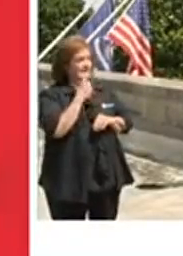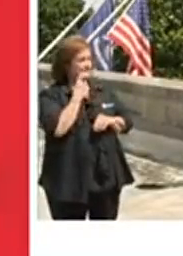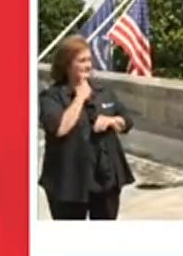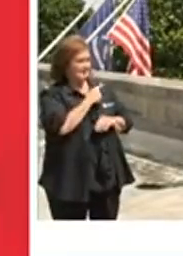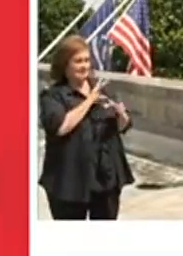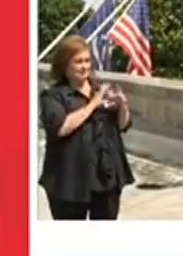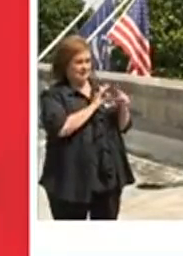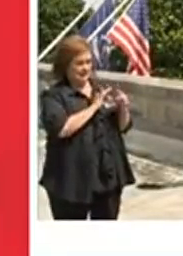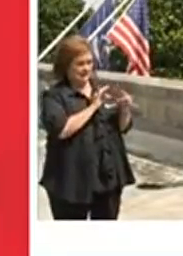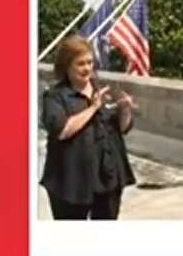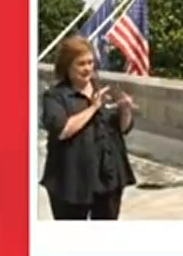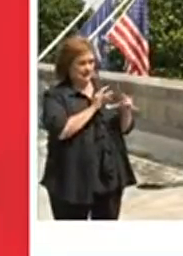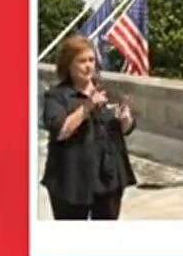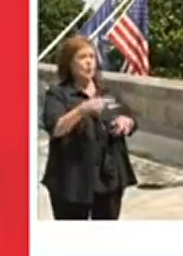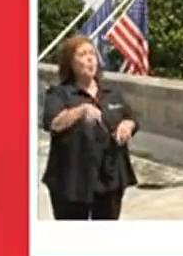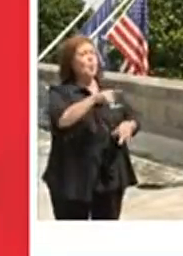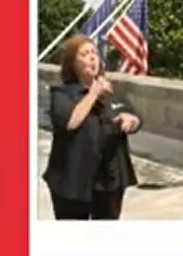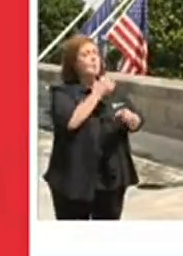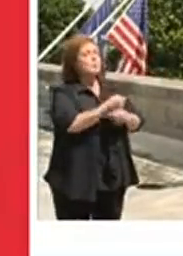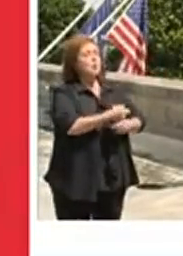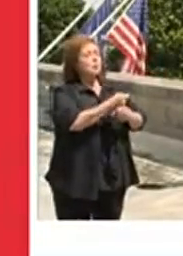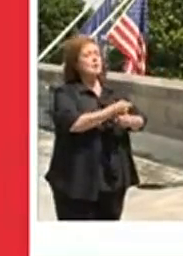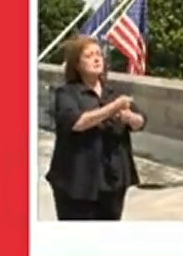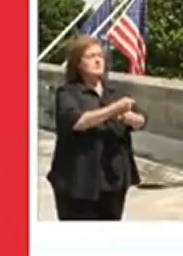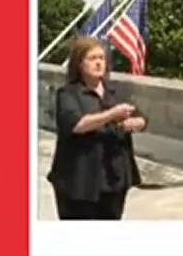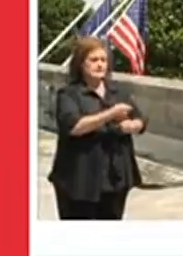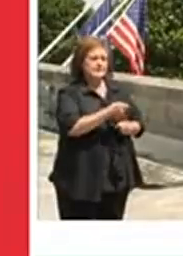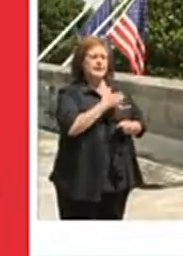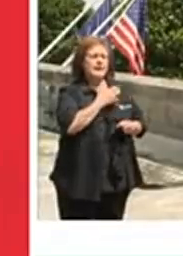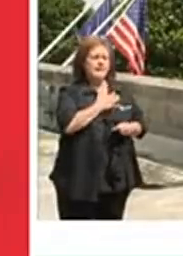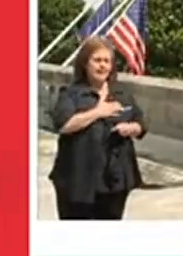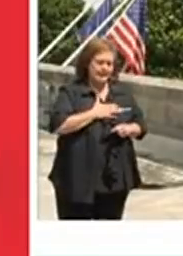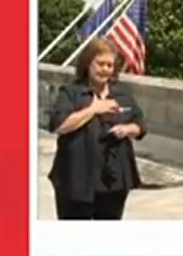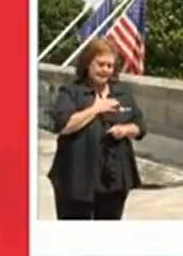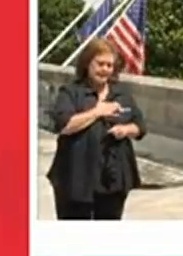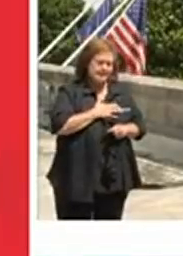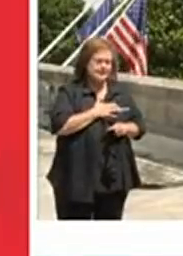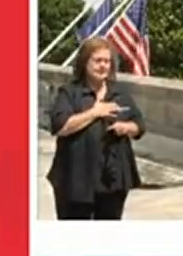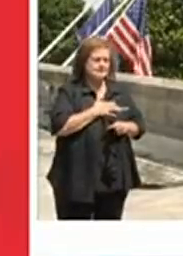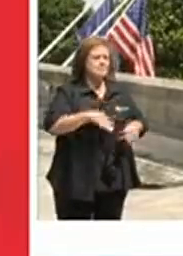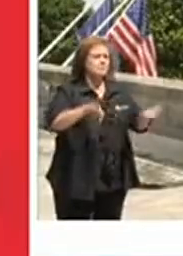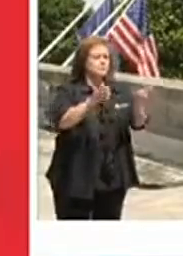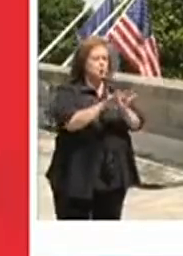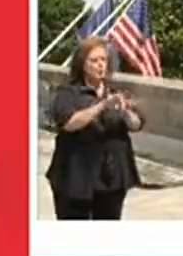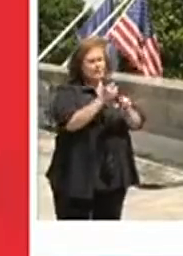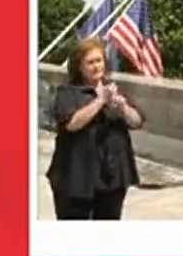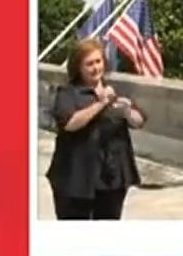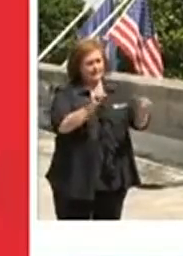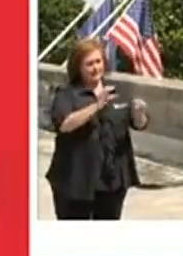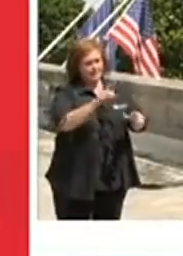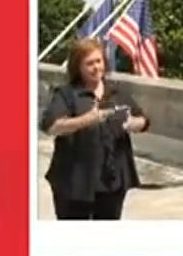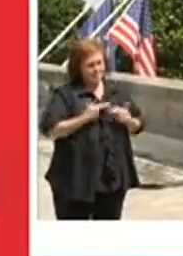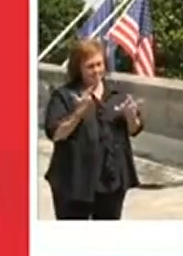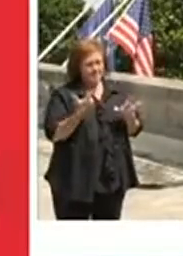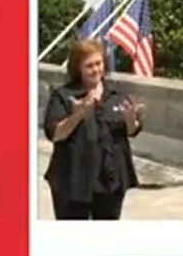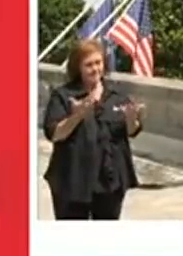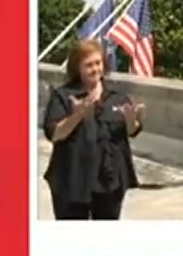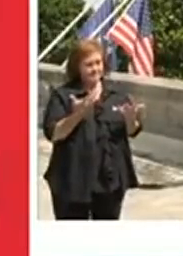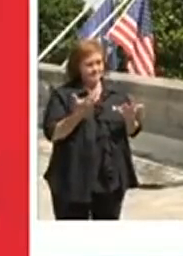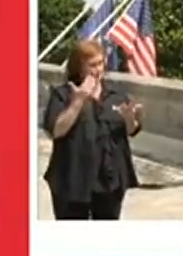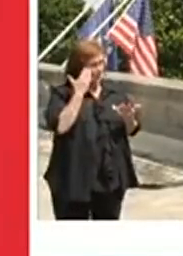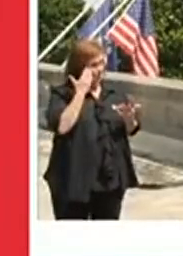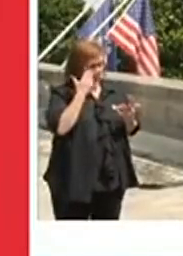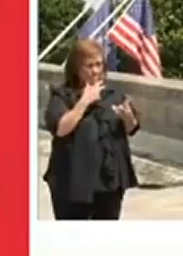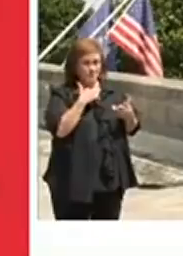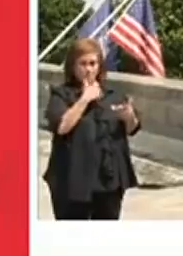mentioned, protesters, also, please put your safety first. This is a wet event